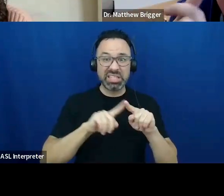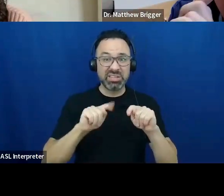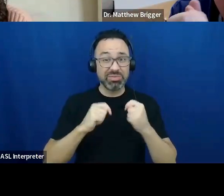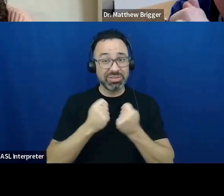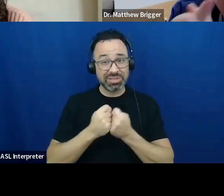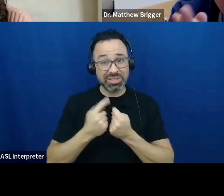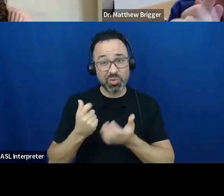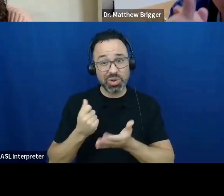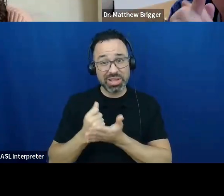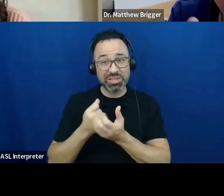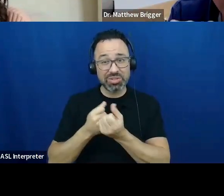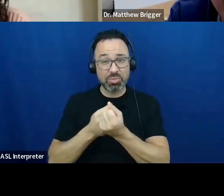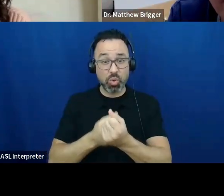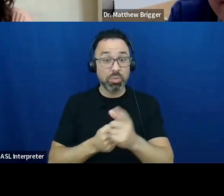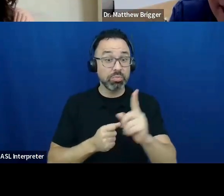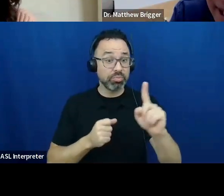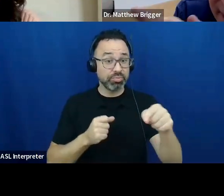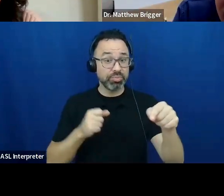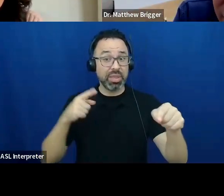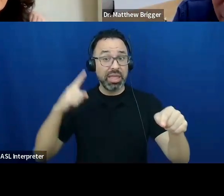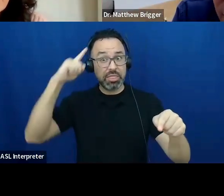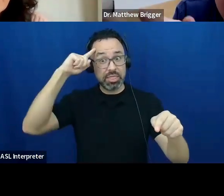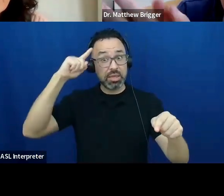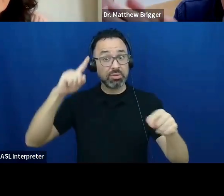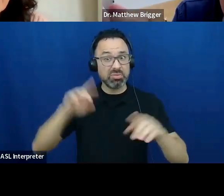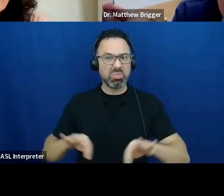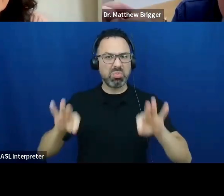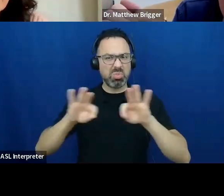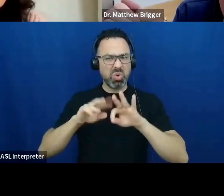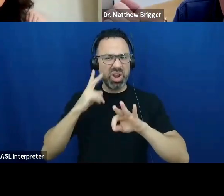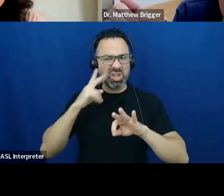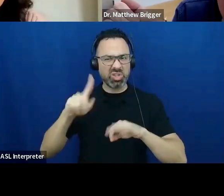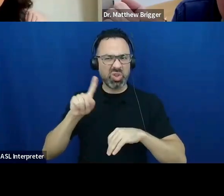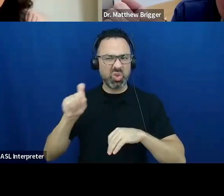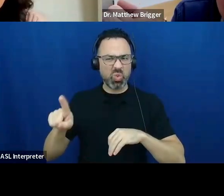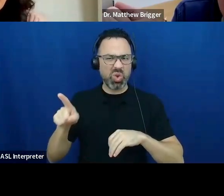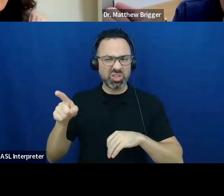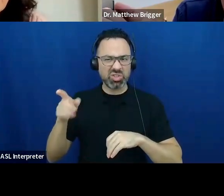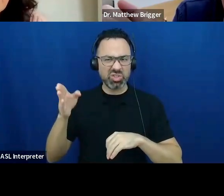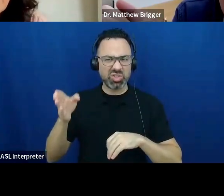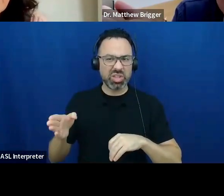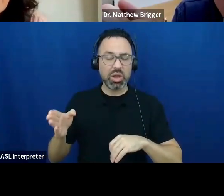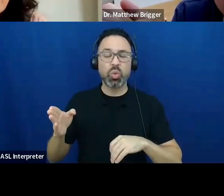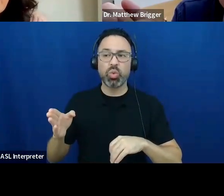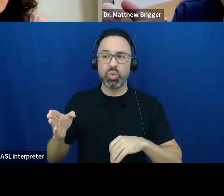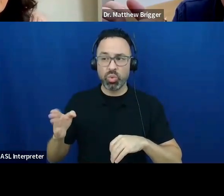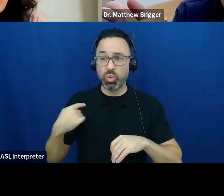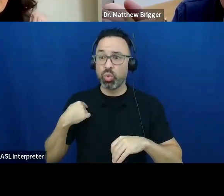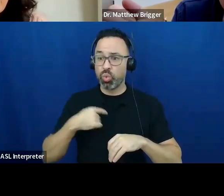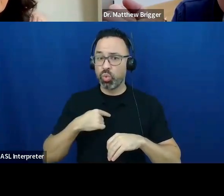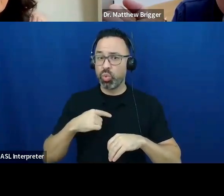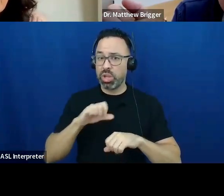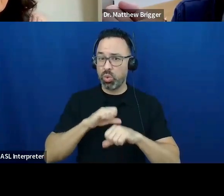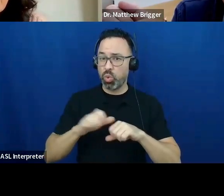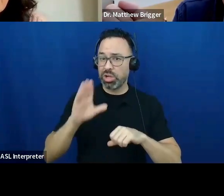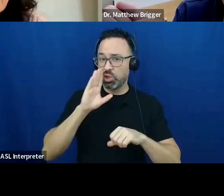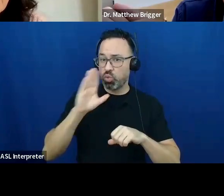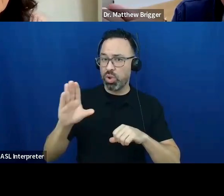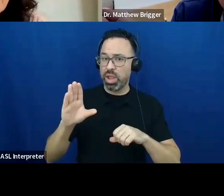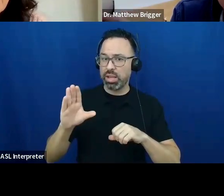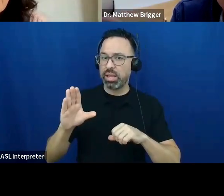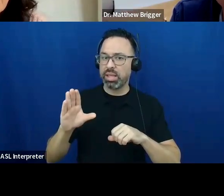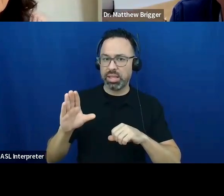yourself. So, And I think an important part that I think I saw in one of the questions here is we do work directly with your referrer.